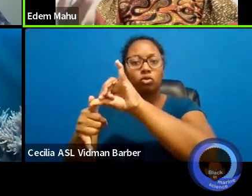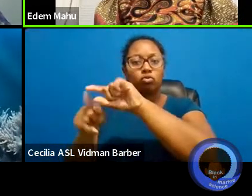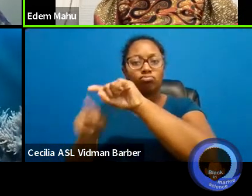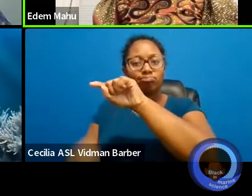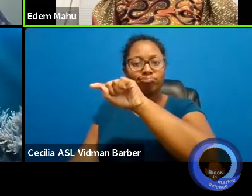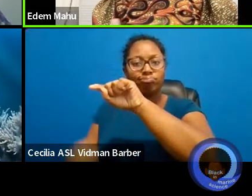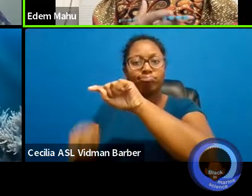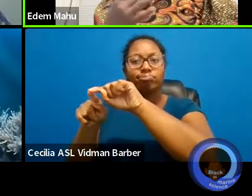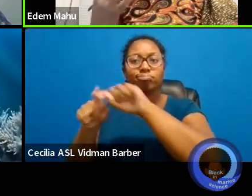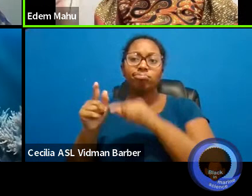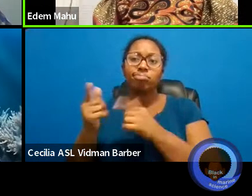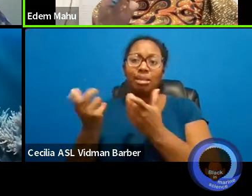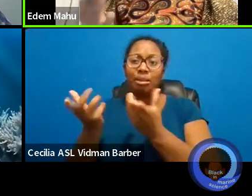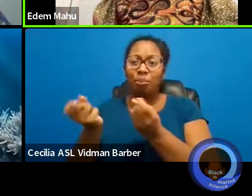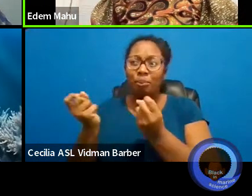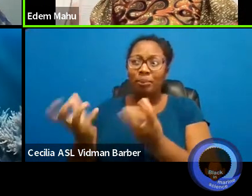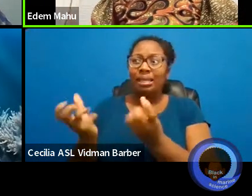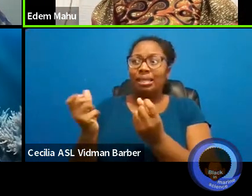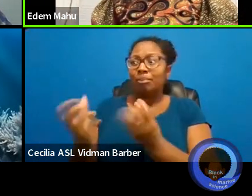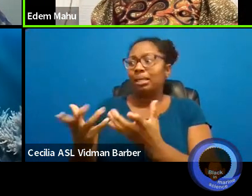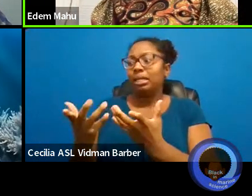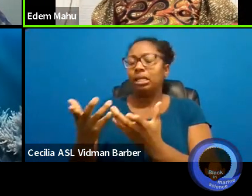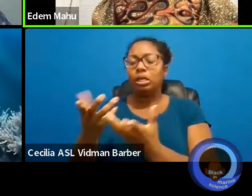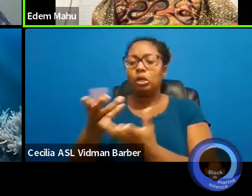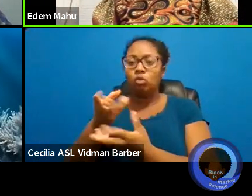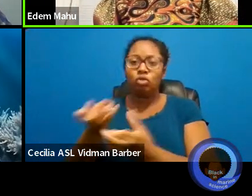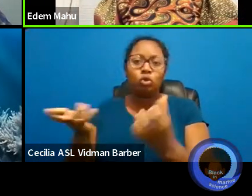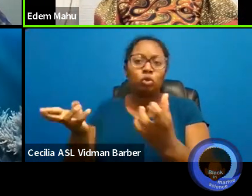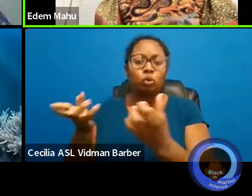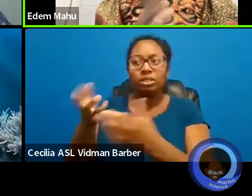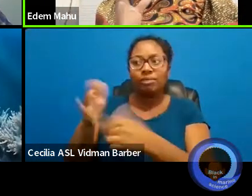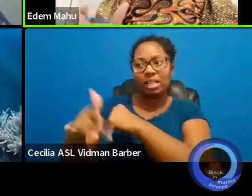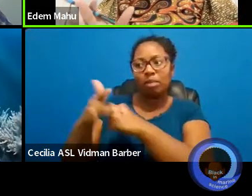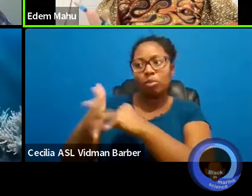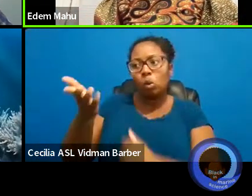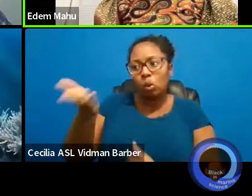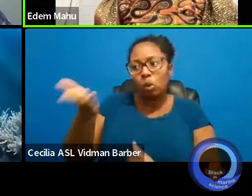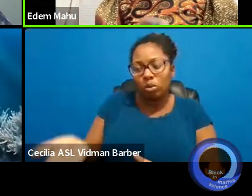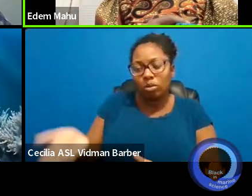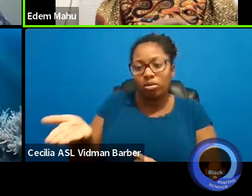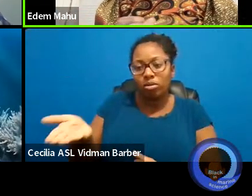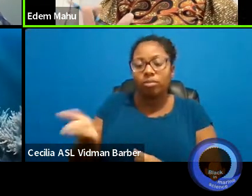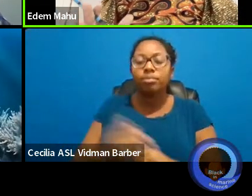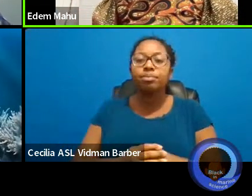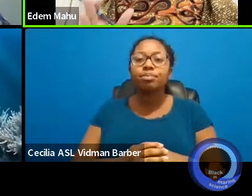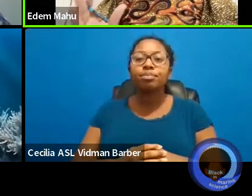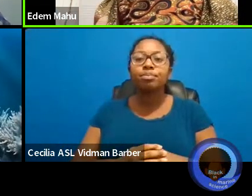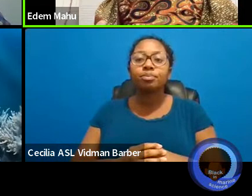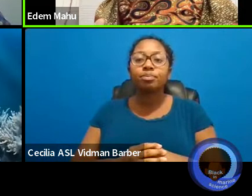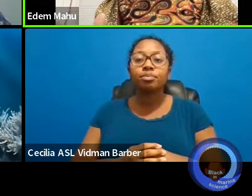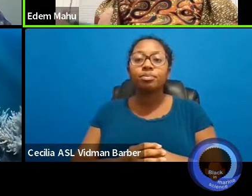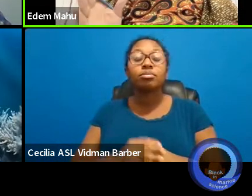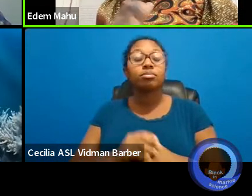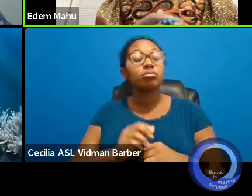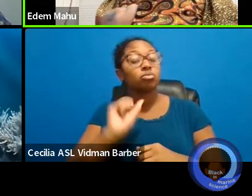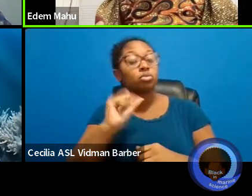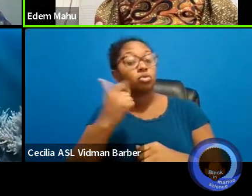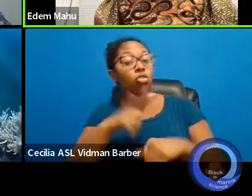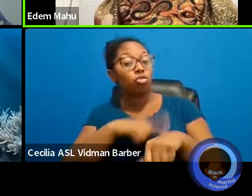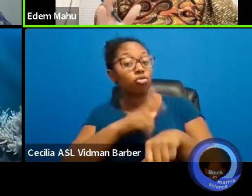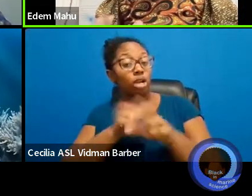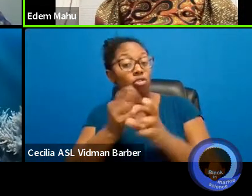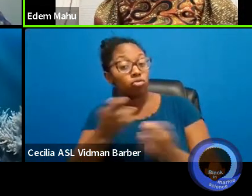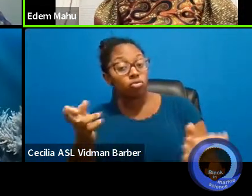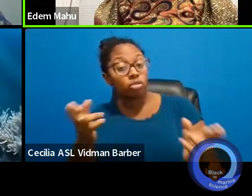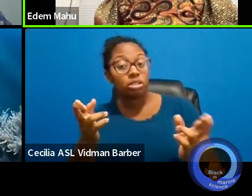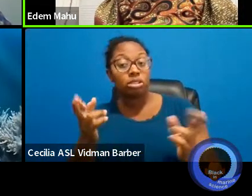That has a lot of marine resources. We have other natural resources on land.